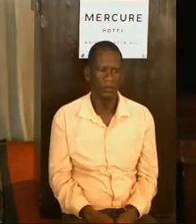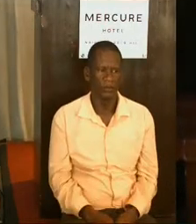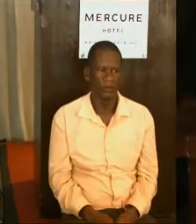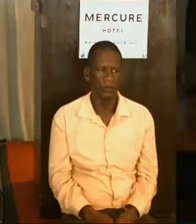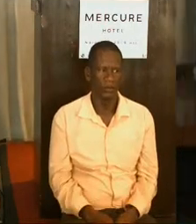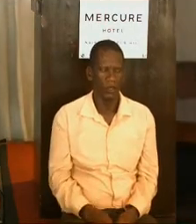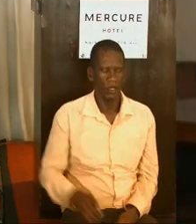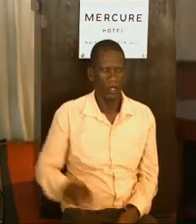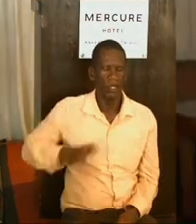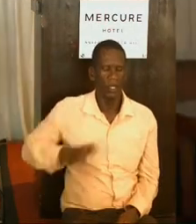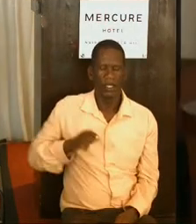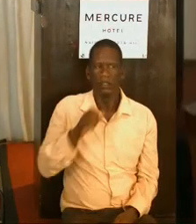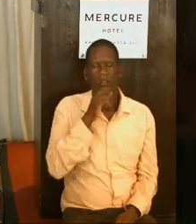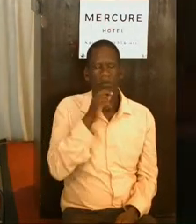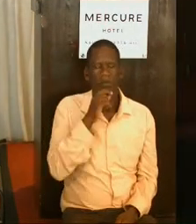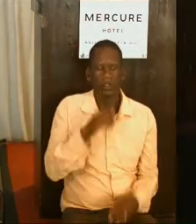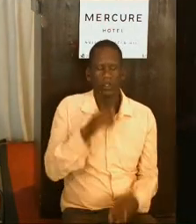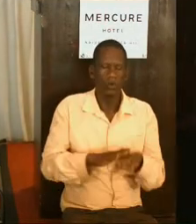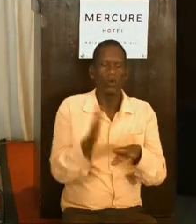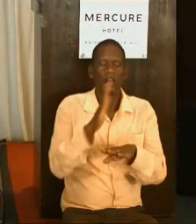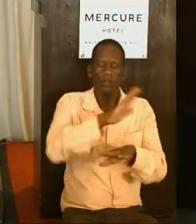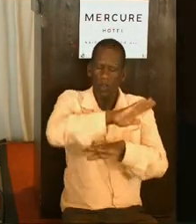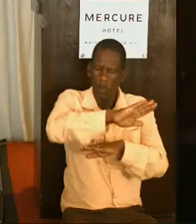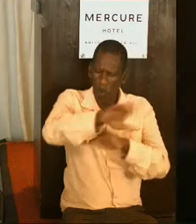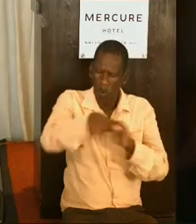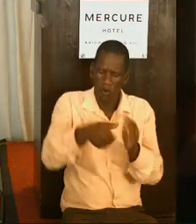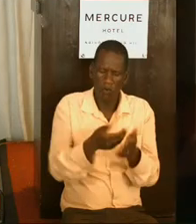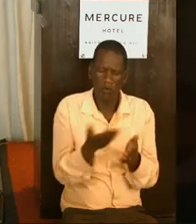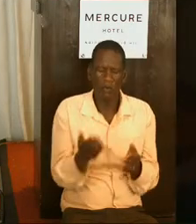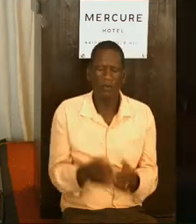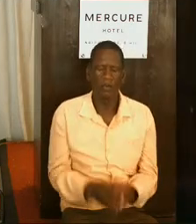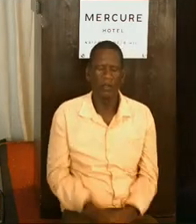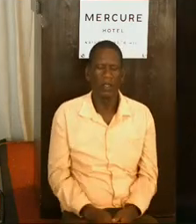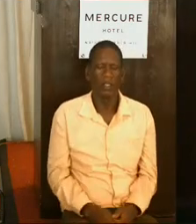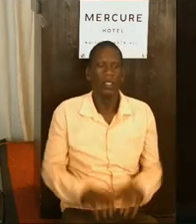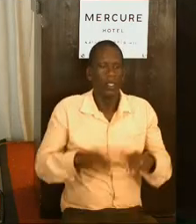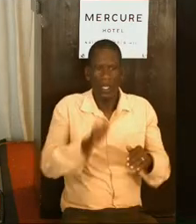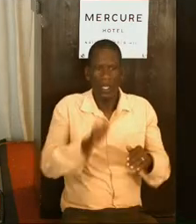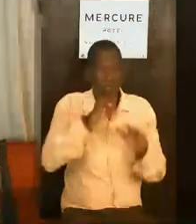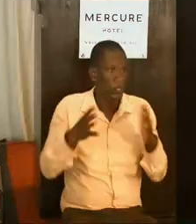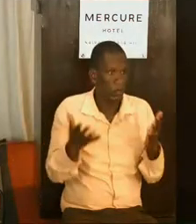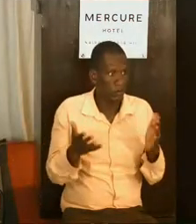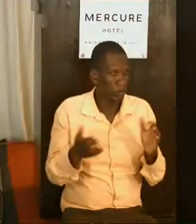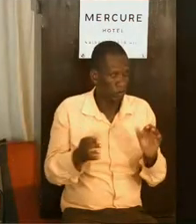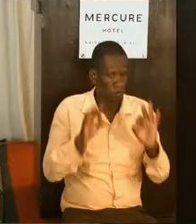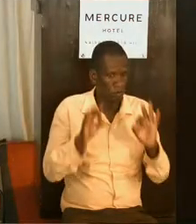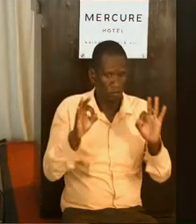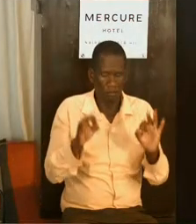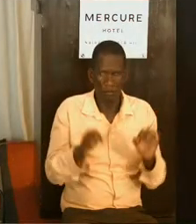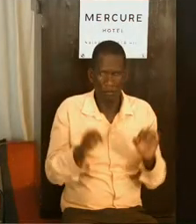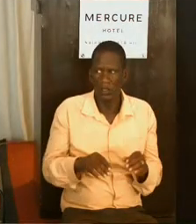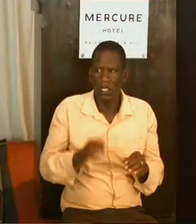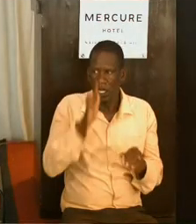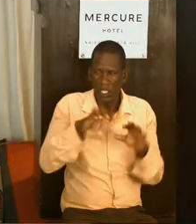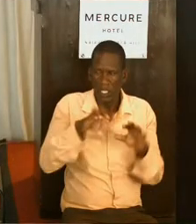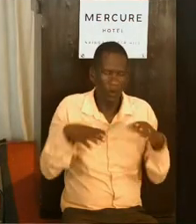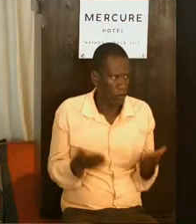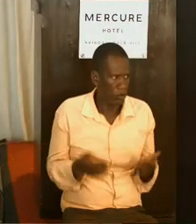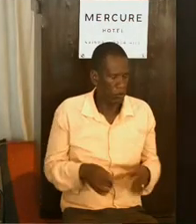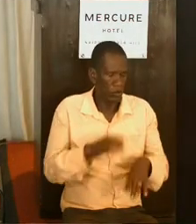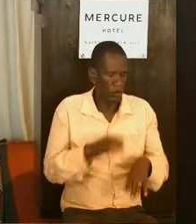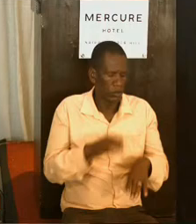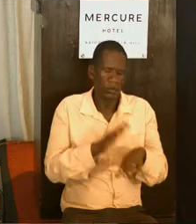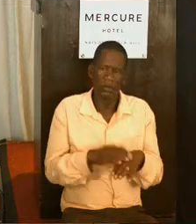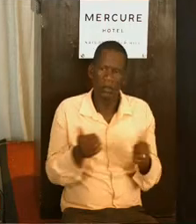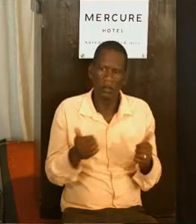uh ladies and gentlemen good after lunch how was lunch how was lunch